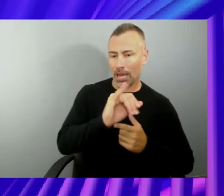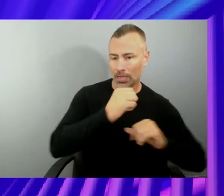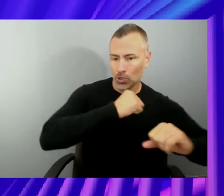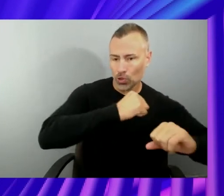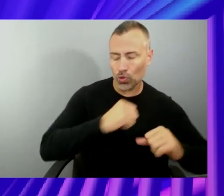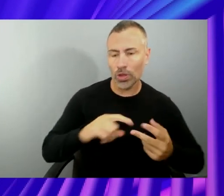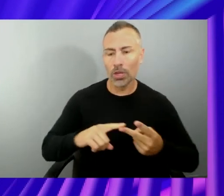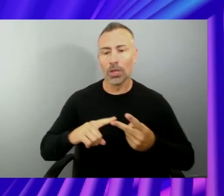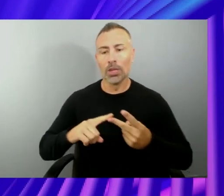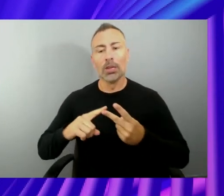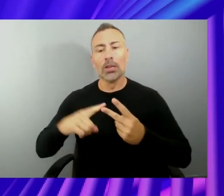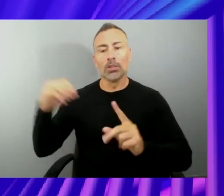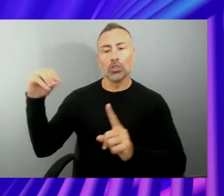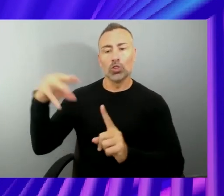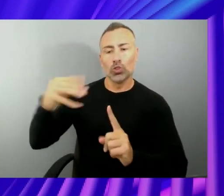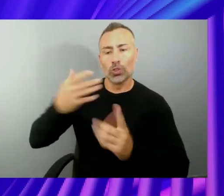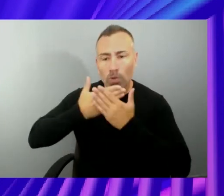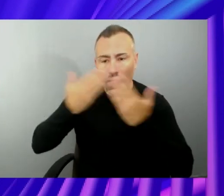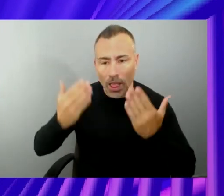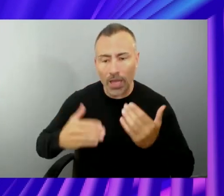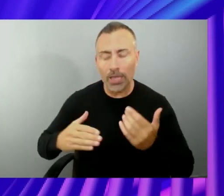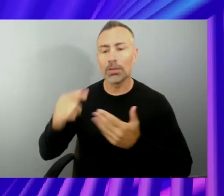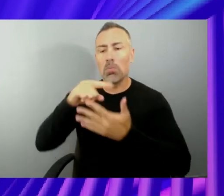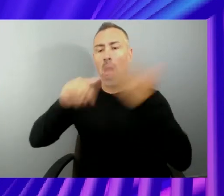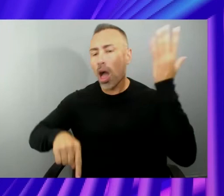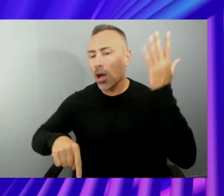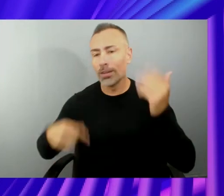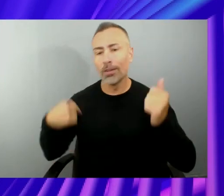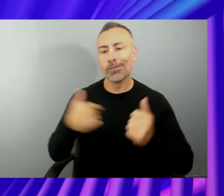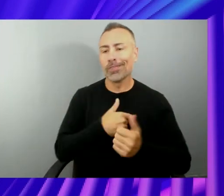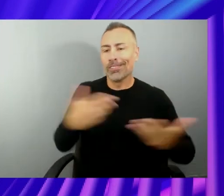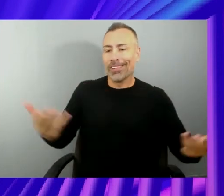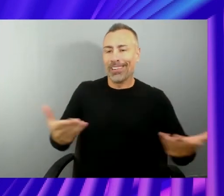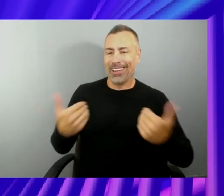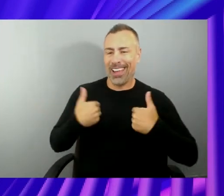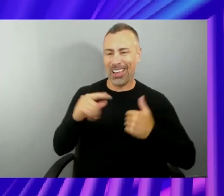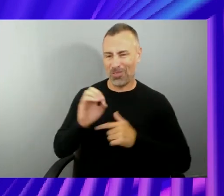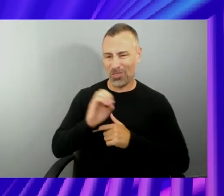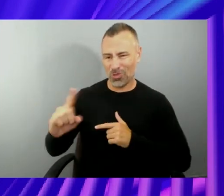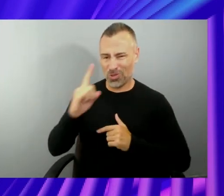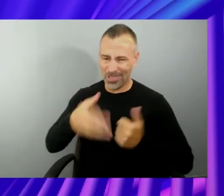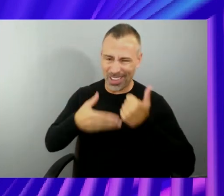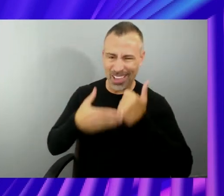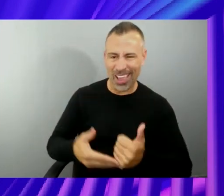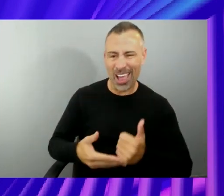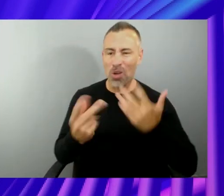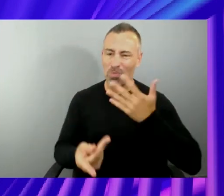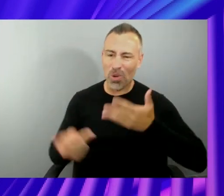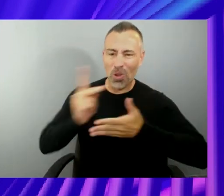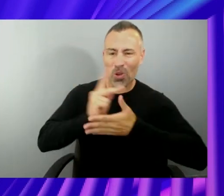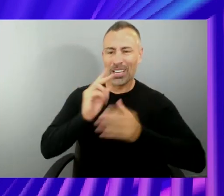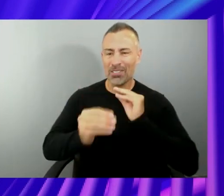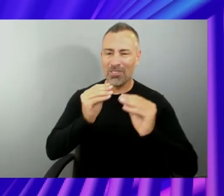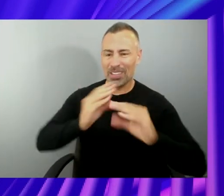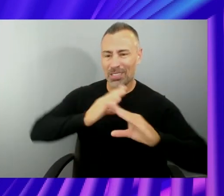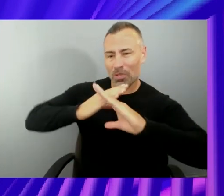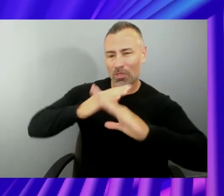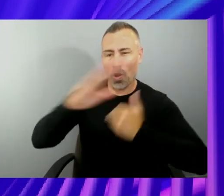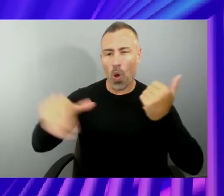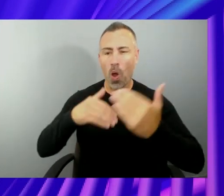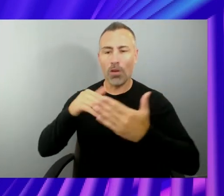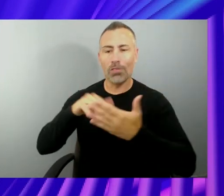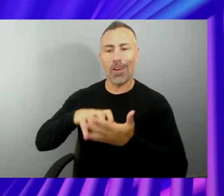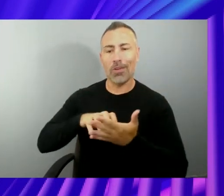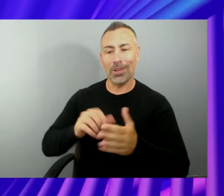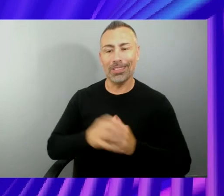going to be there with the right tooling to help you understand, prioritize, fix, and prevent all of those vulnerabilities. Get to the